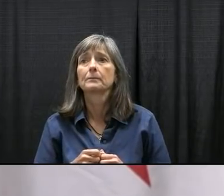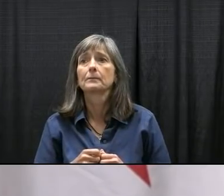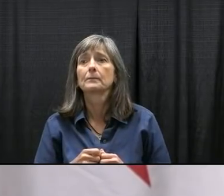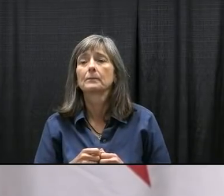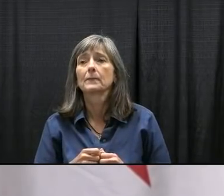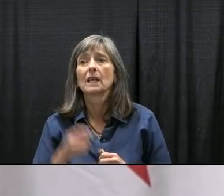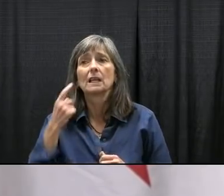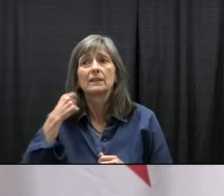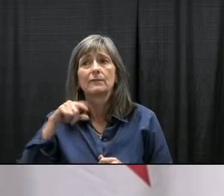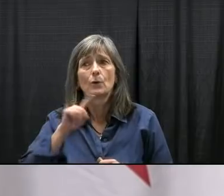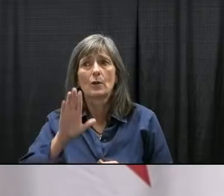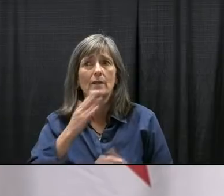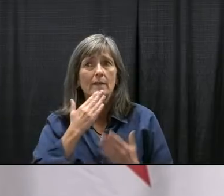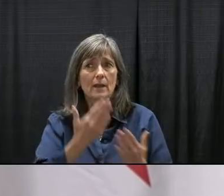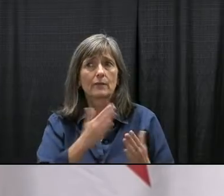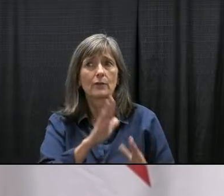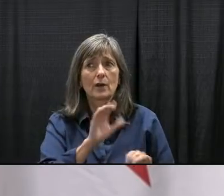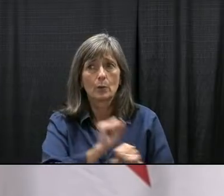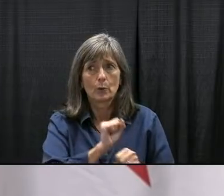effort for